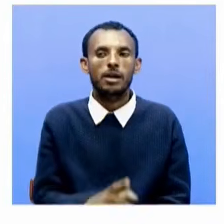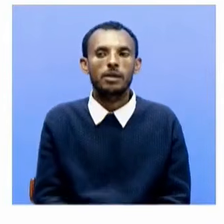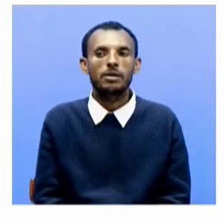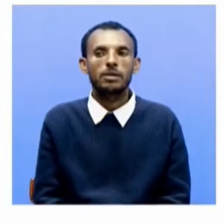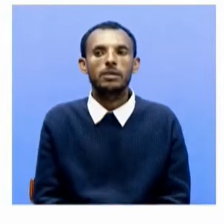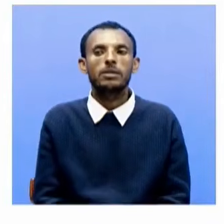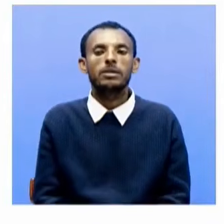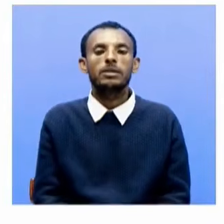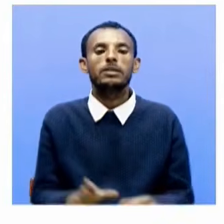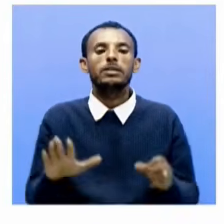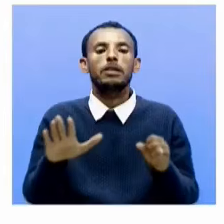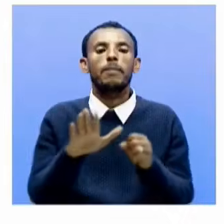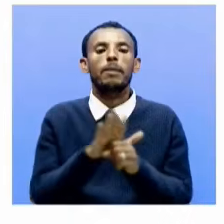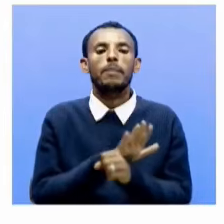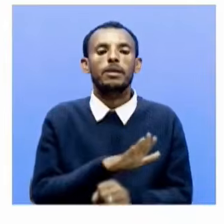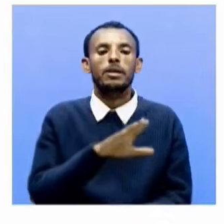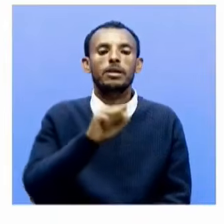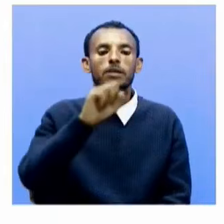supplementary.